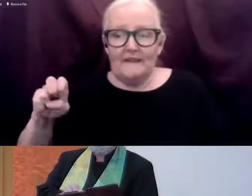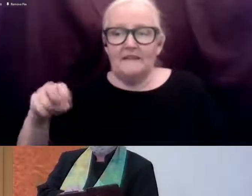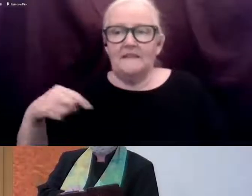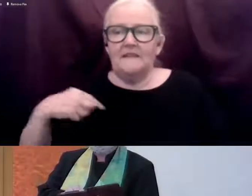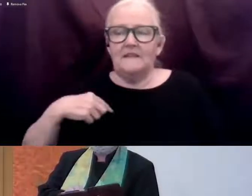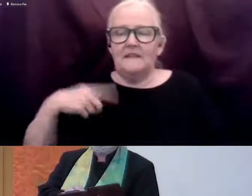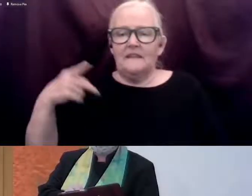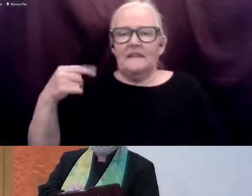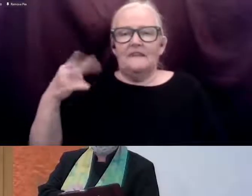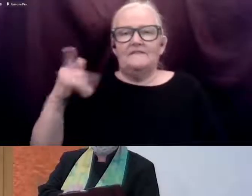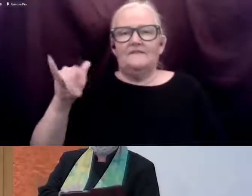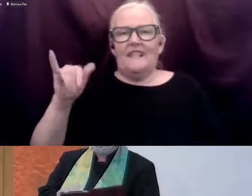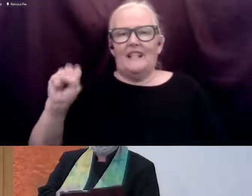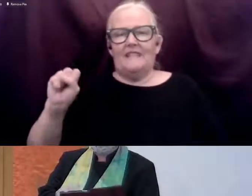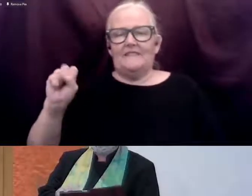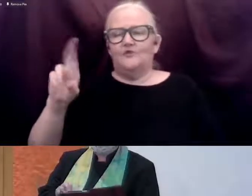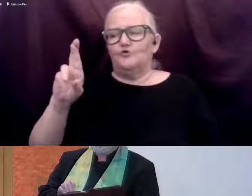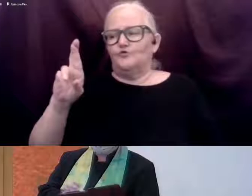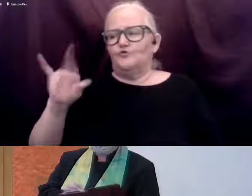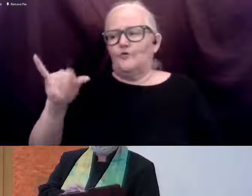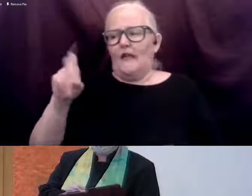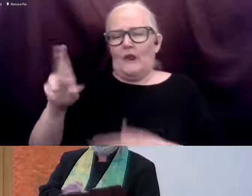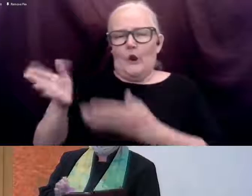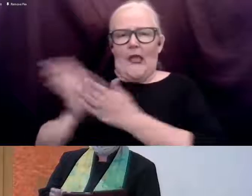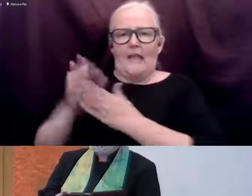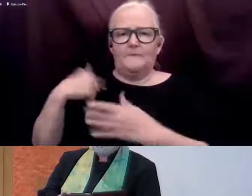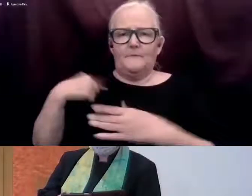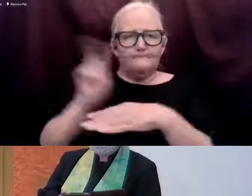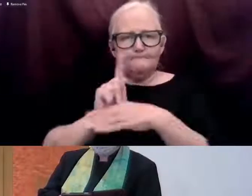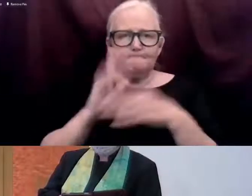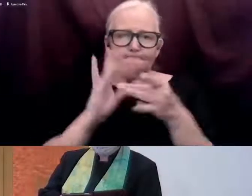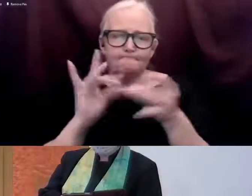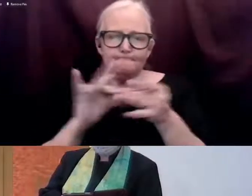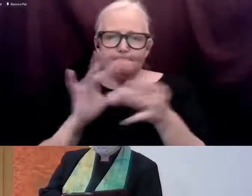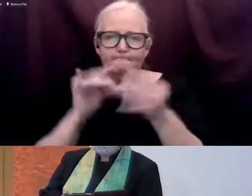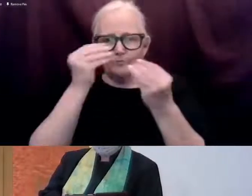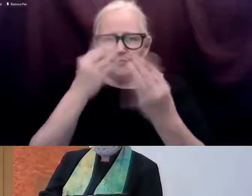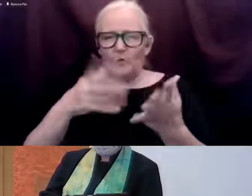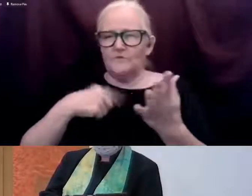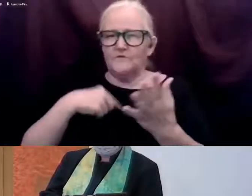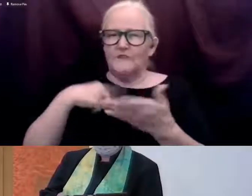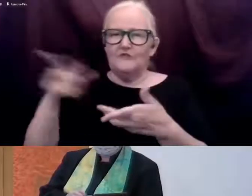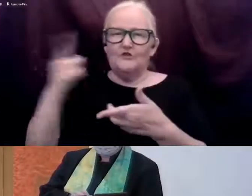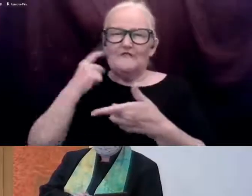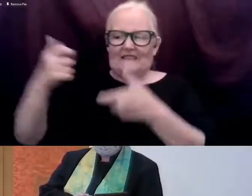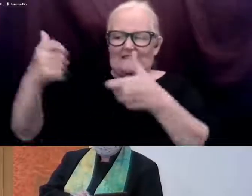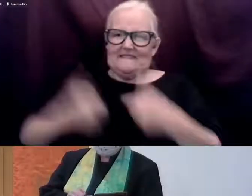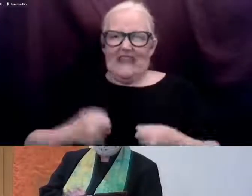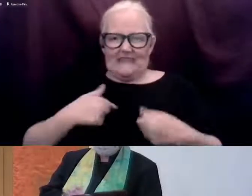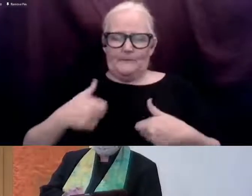you the news. I'll just read you the text she sent me this morning, that she got a note